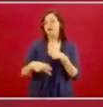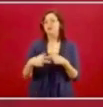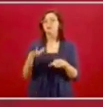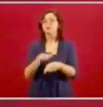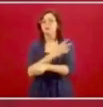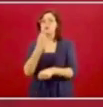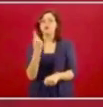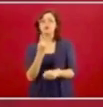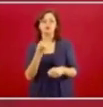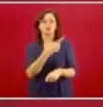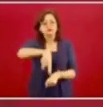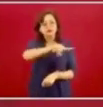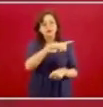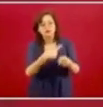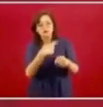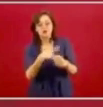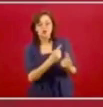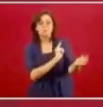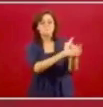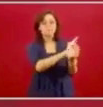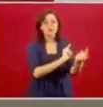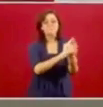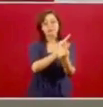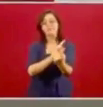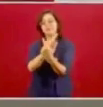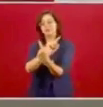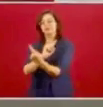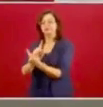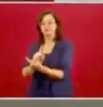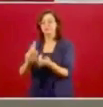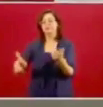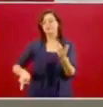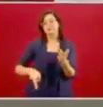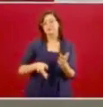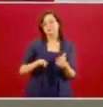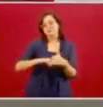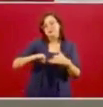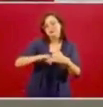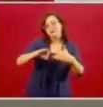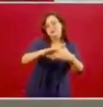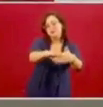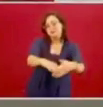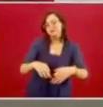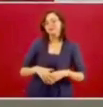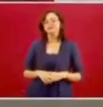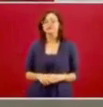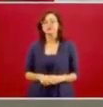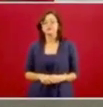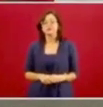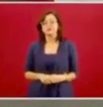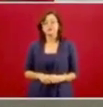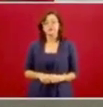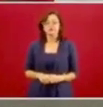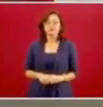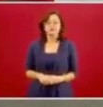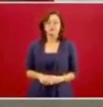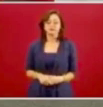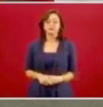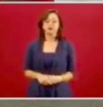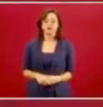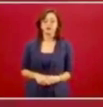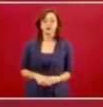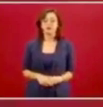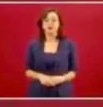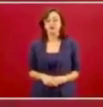have an increased risk because they are being exposed in a greater